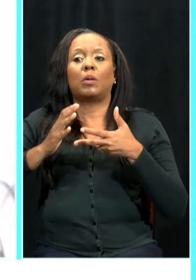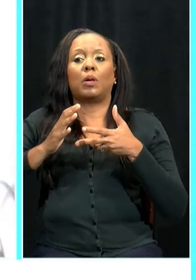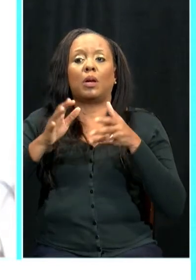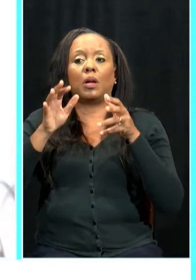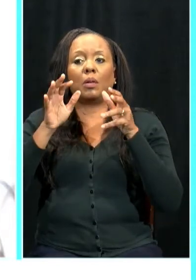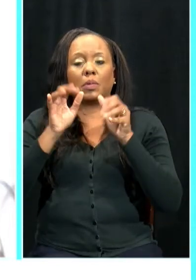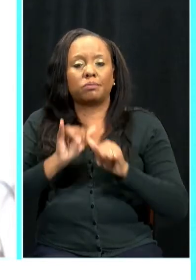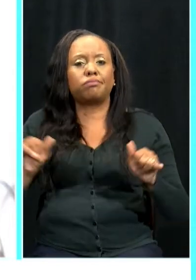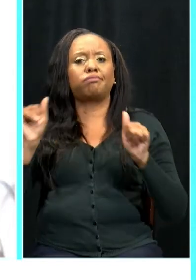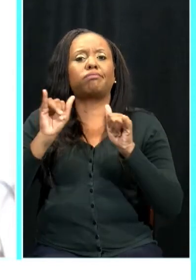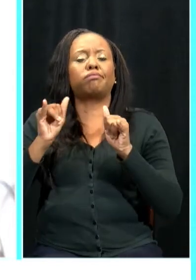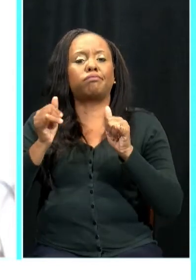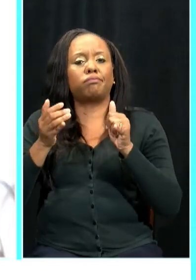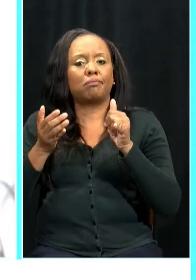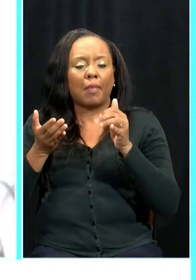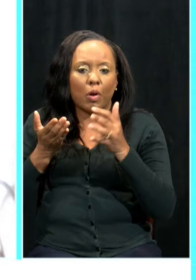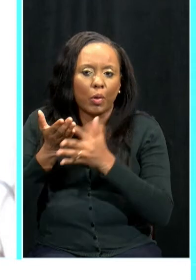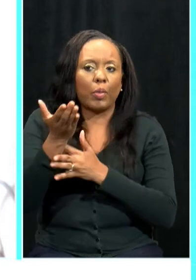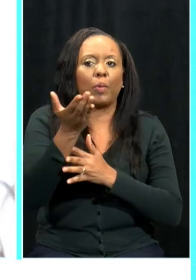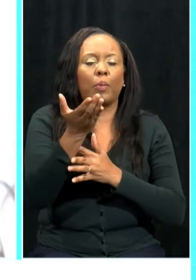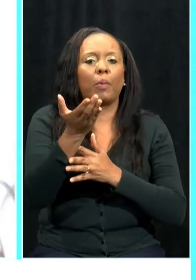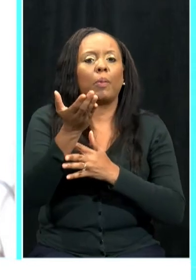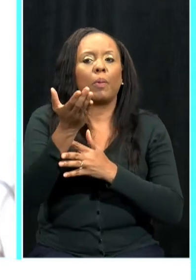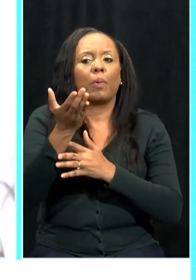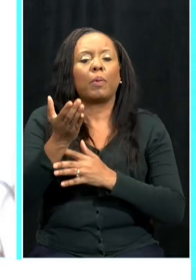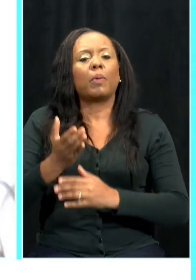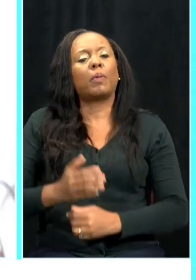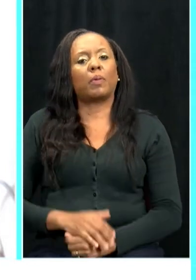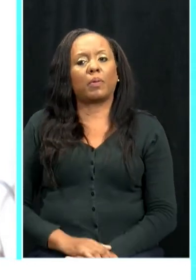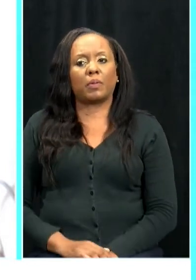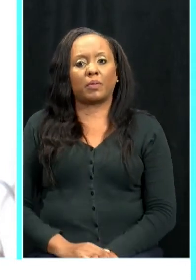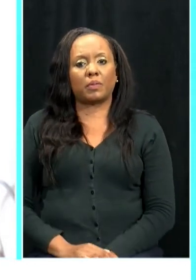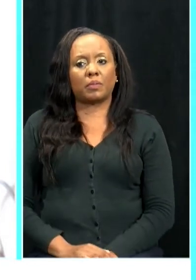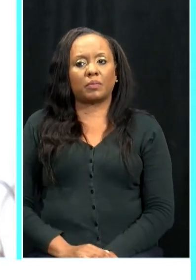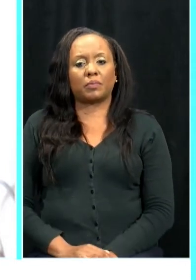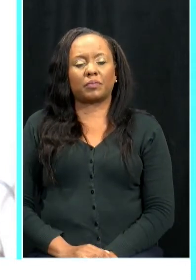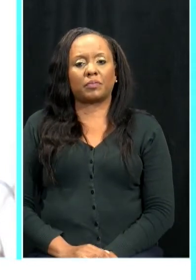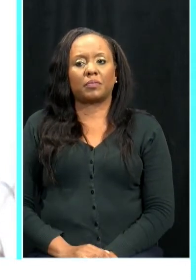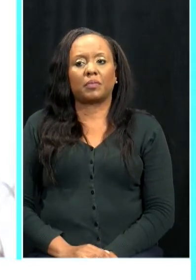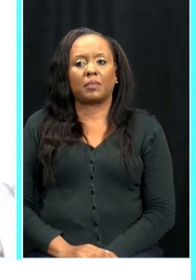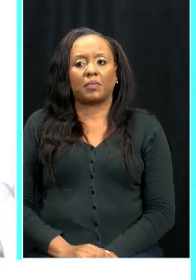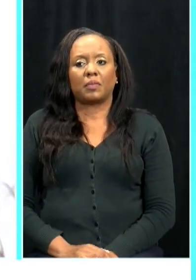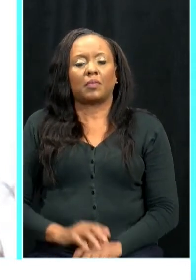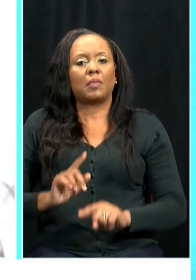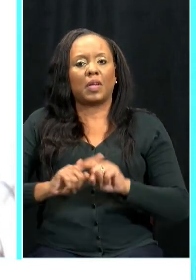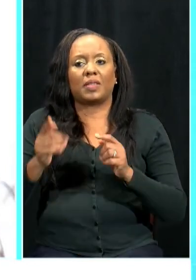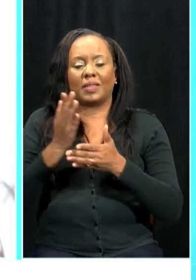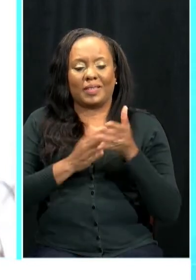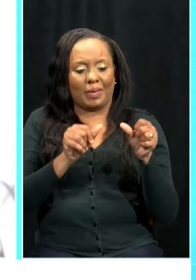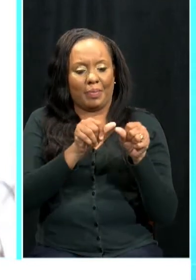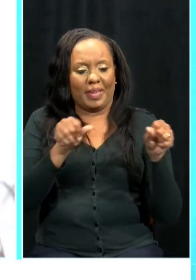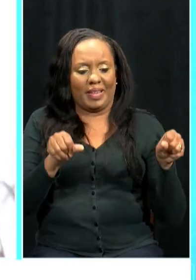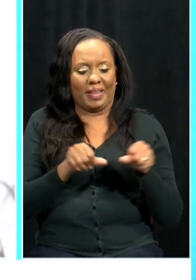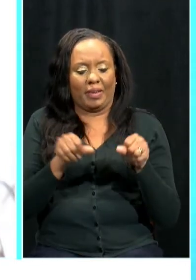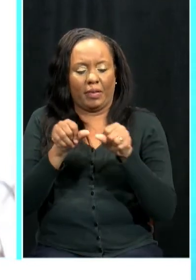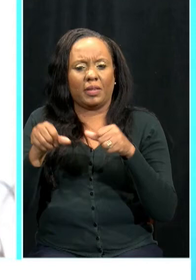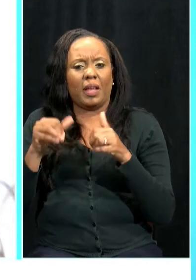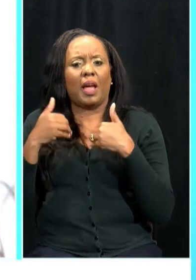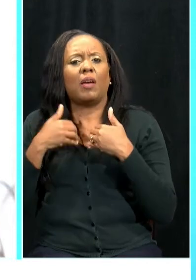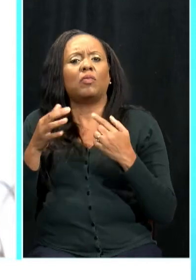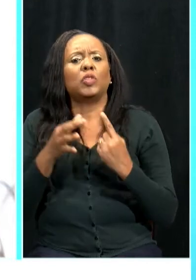constituencies, but there have to be also constituency concerns. Every constituency will have